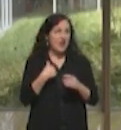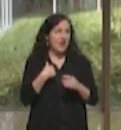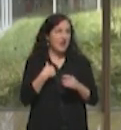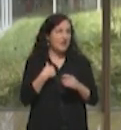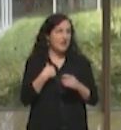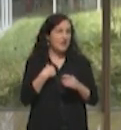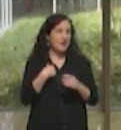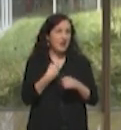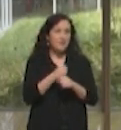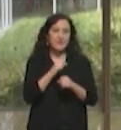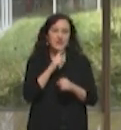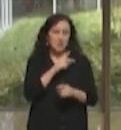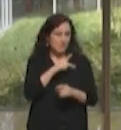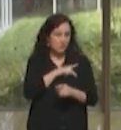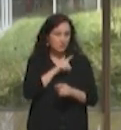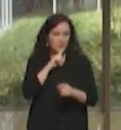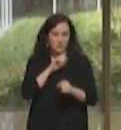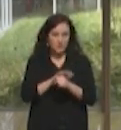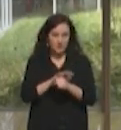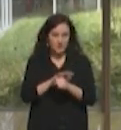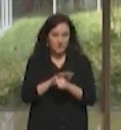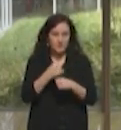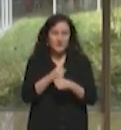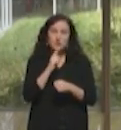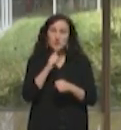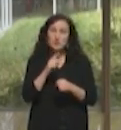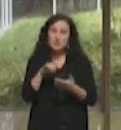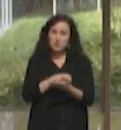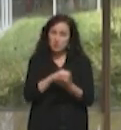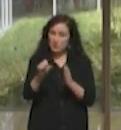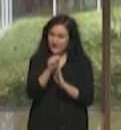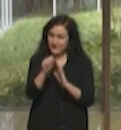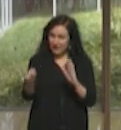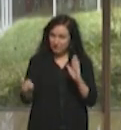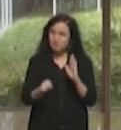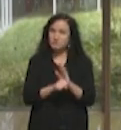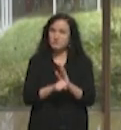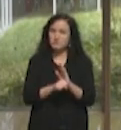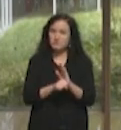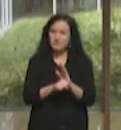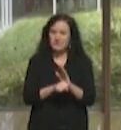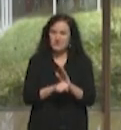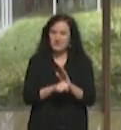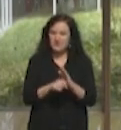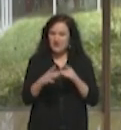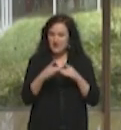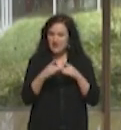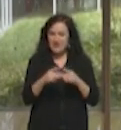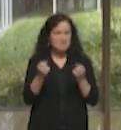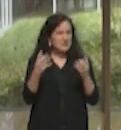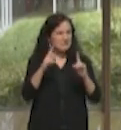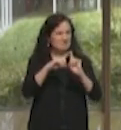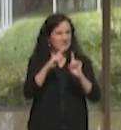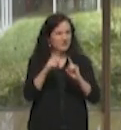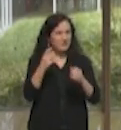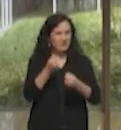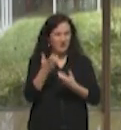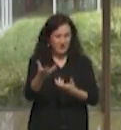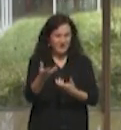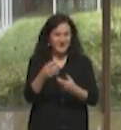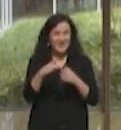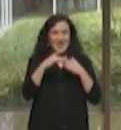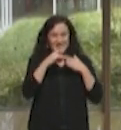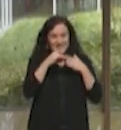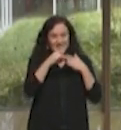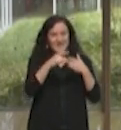a commitment, a personal commitment, to ensure that the state of New York, which has led in so many causes, leads the